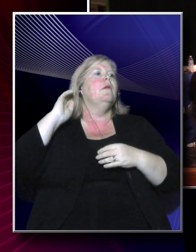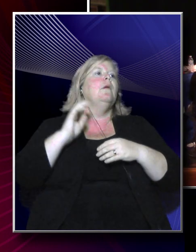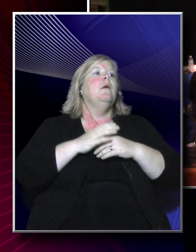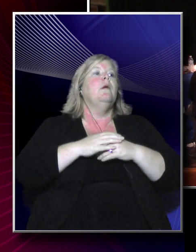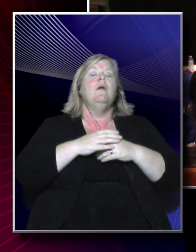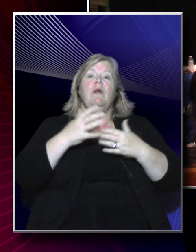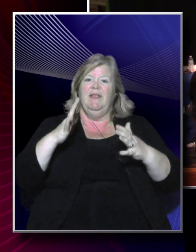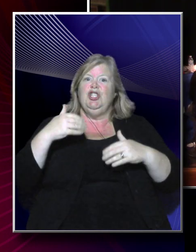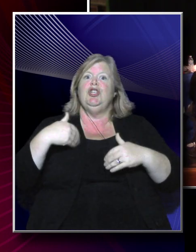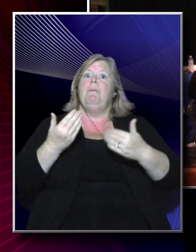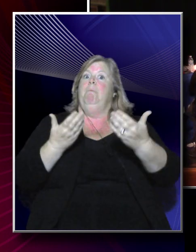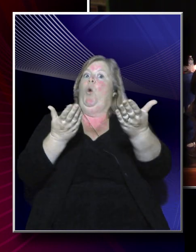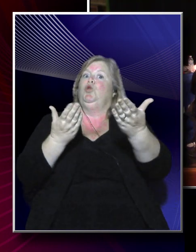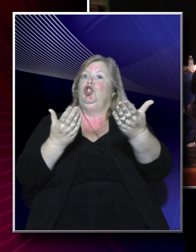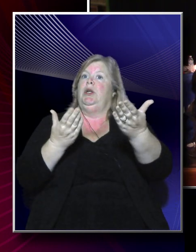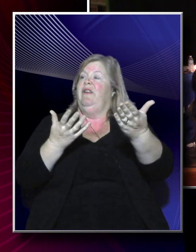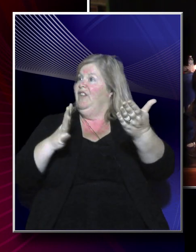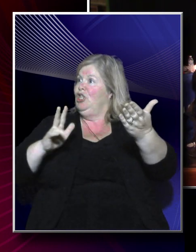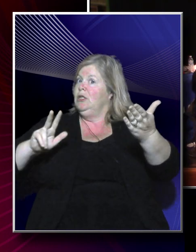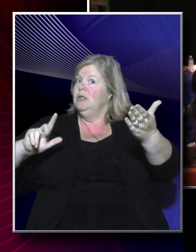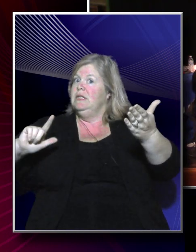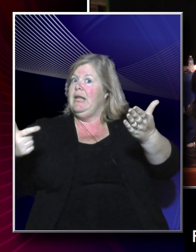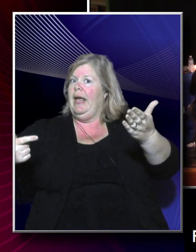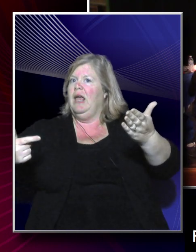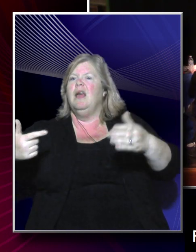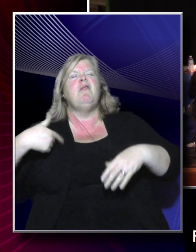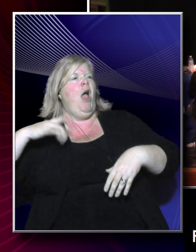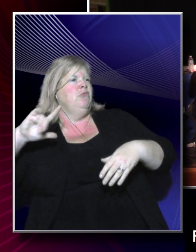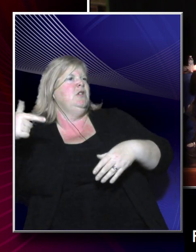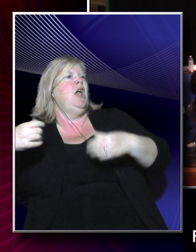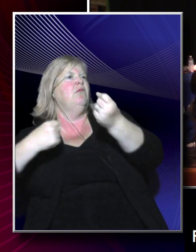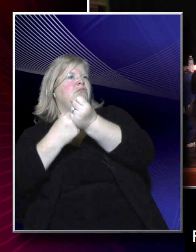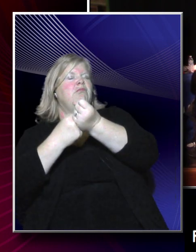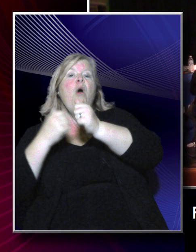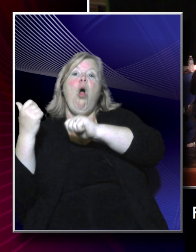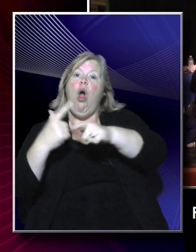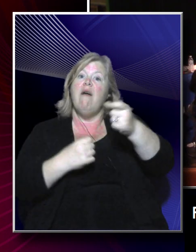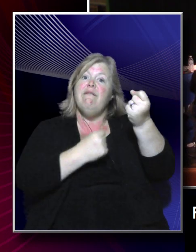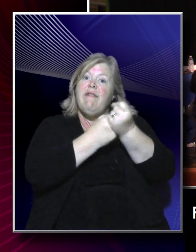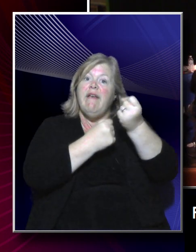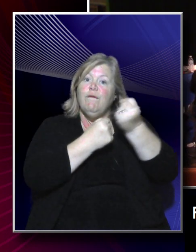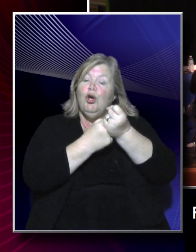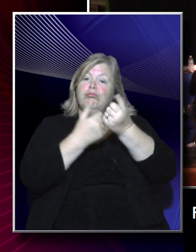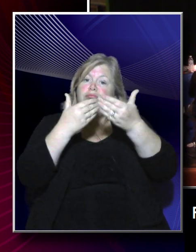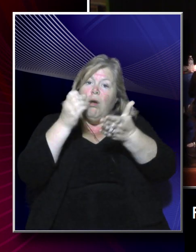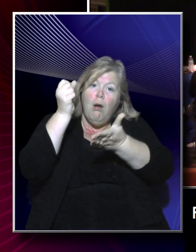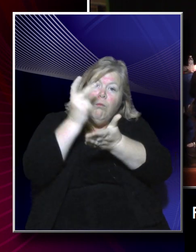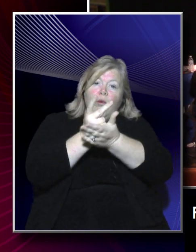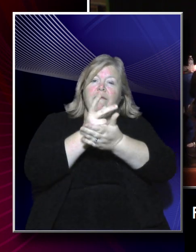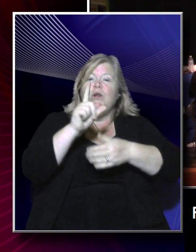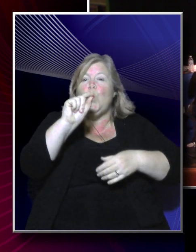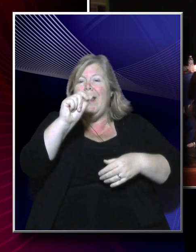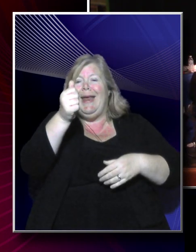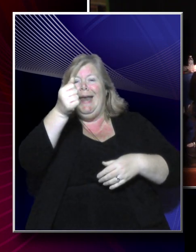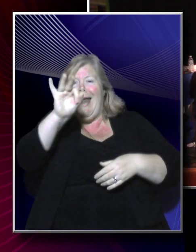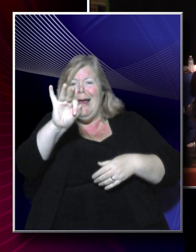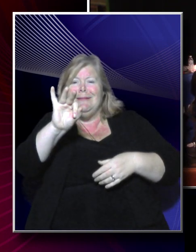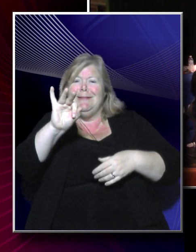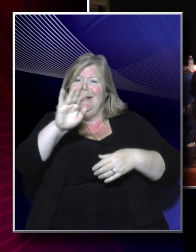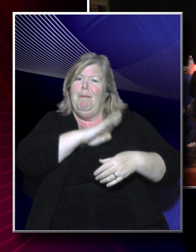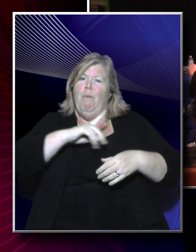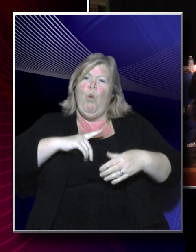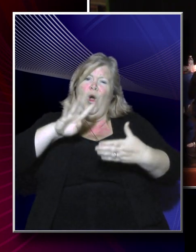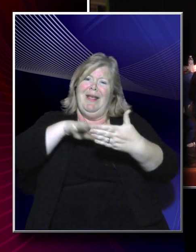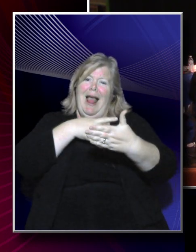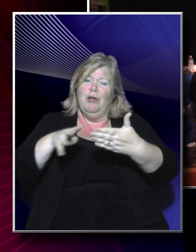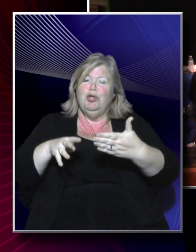There's a motion on the floor. Has it been seconded? I second it. Okay. All in favor of approving the 2019 board calendar, say